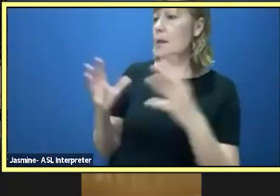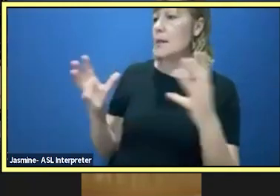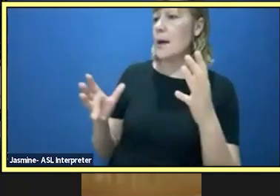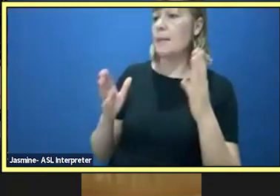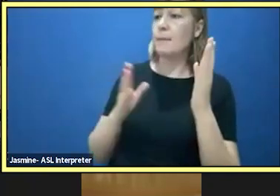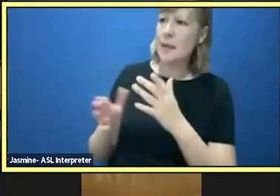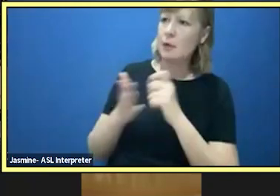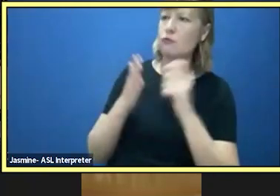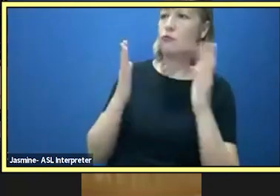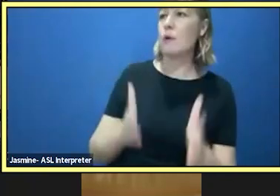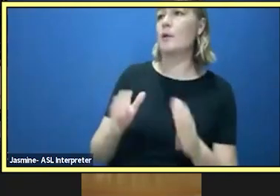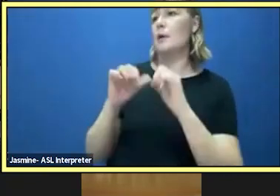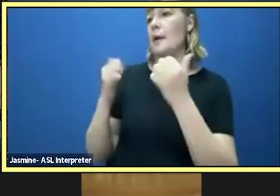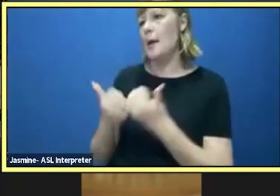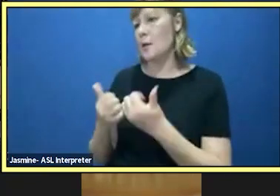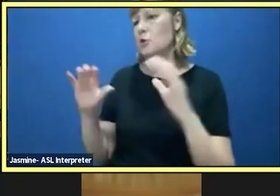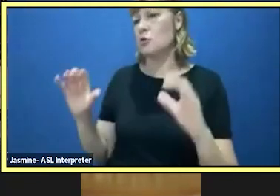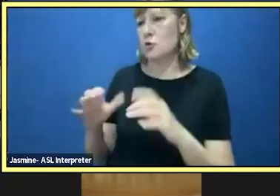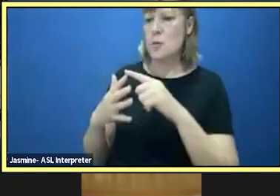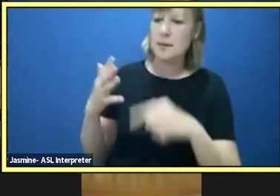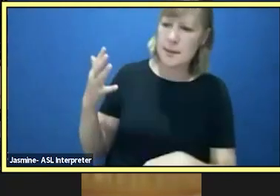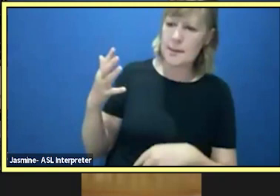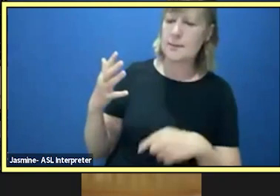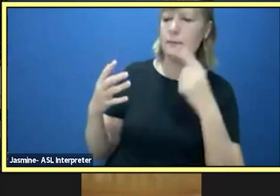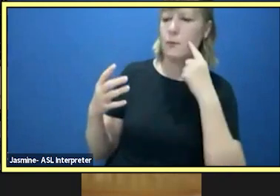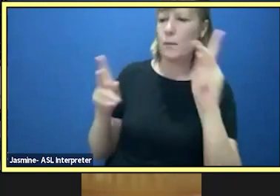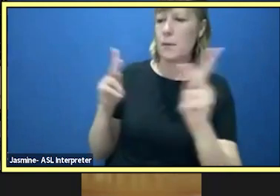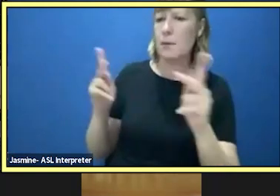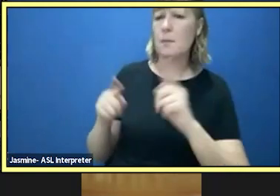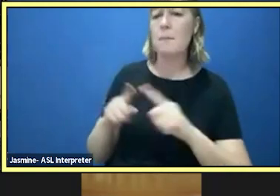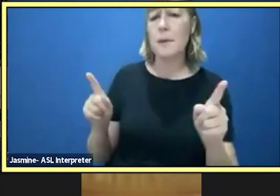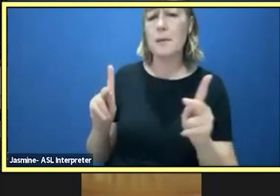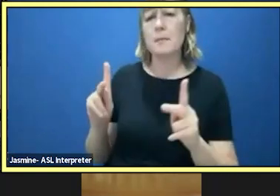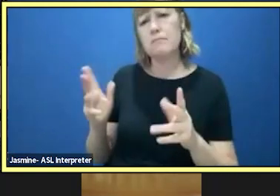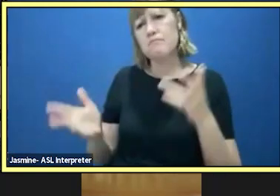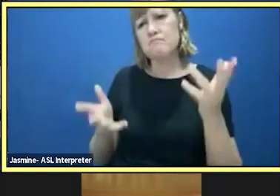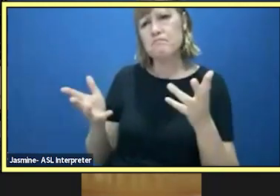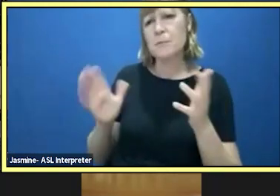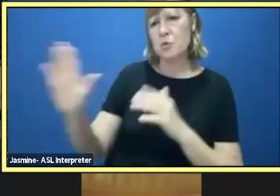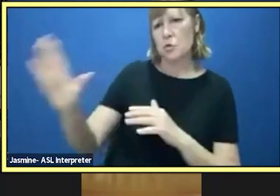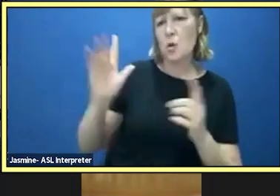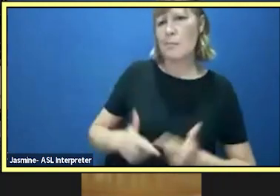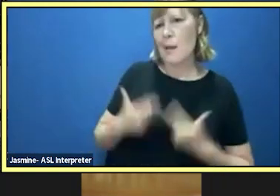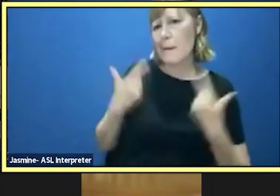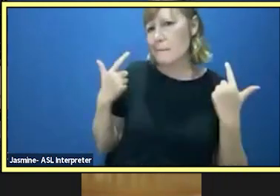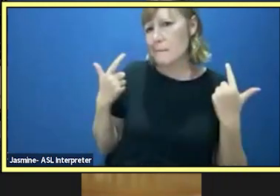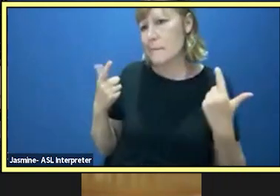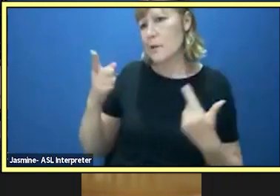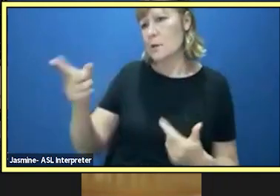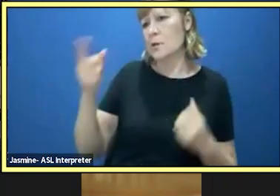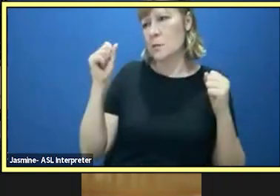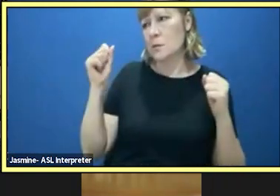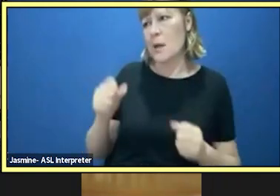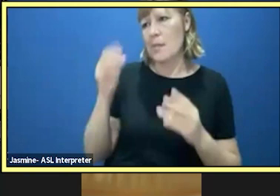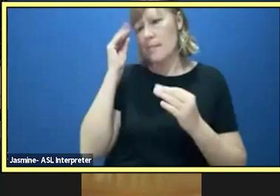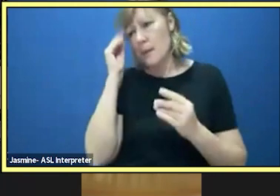these things for people, but like, people can put a little more, it's your life. So you can think about what you want in your